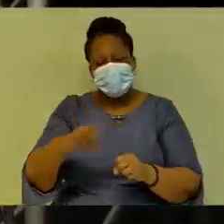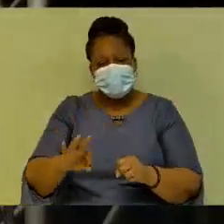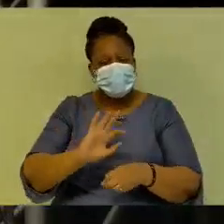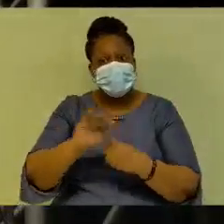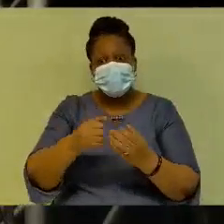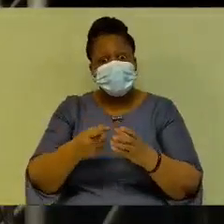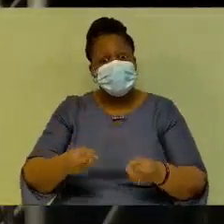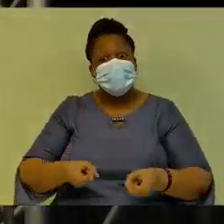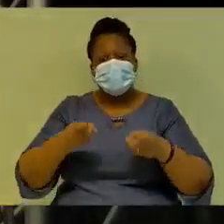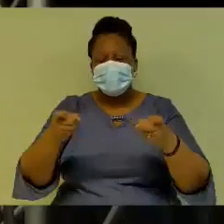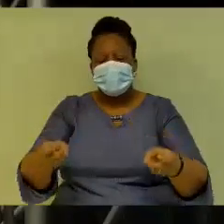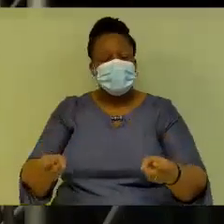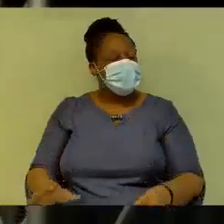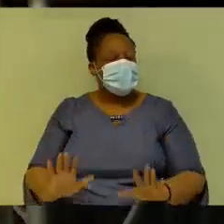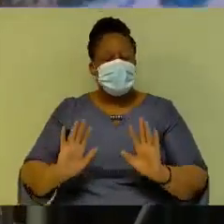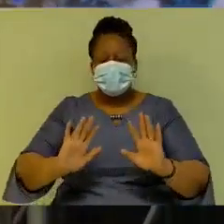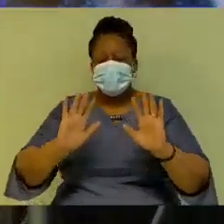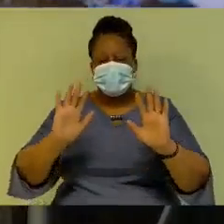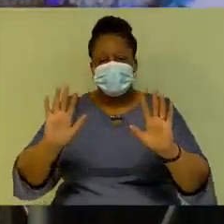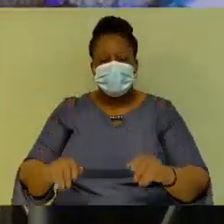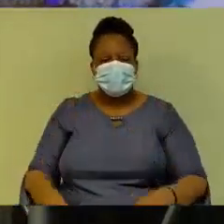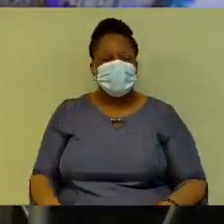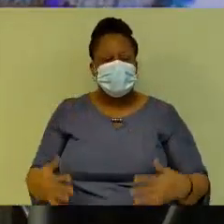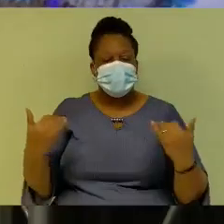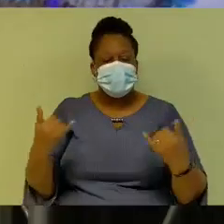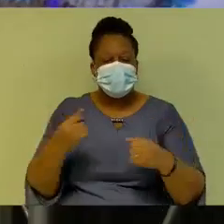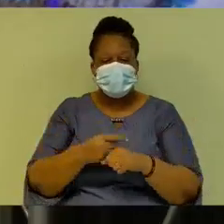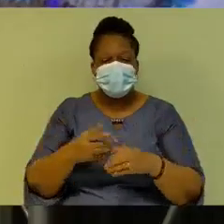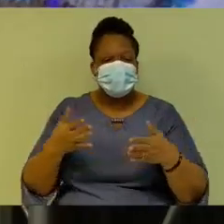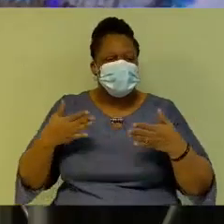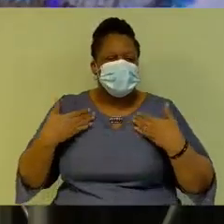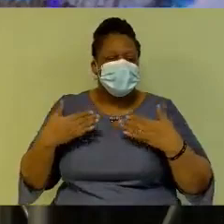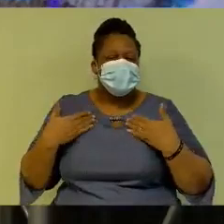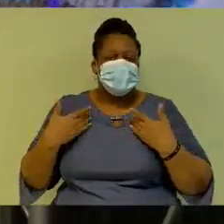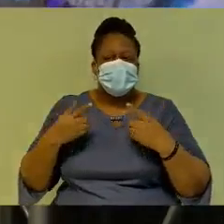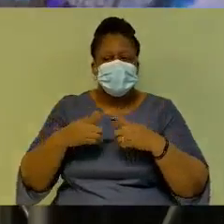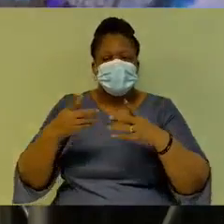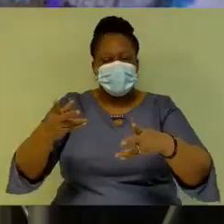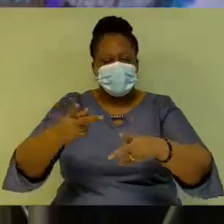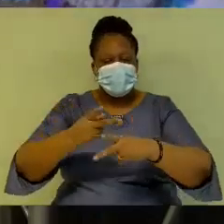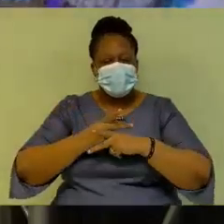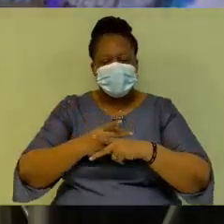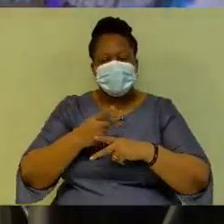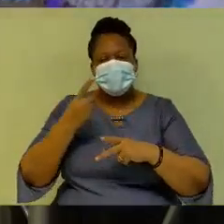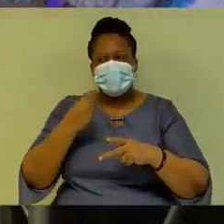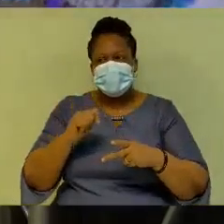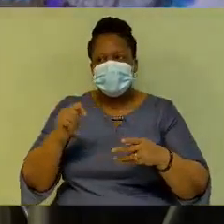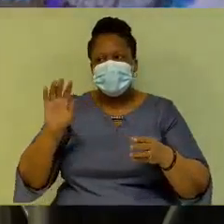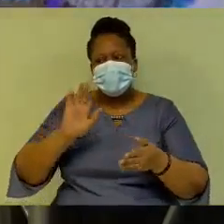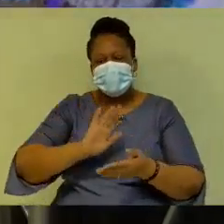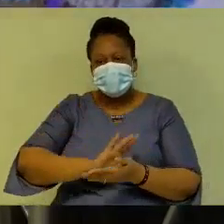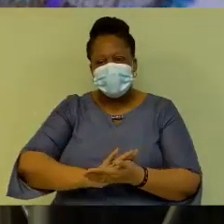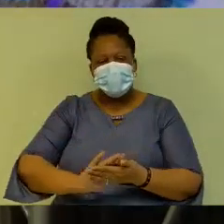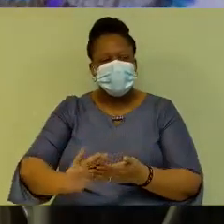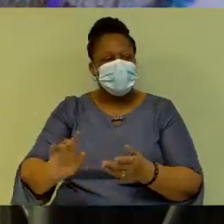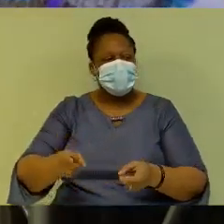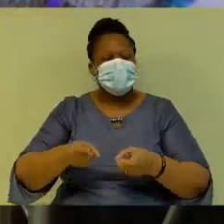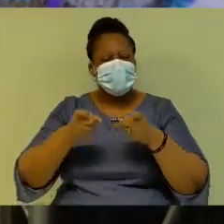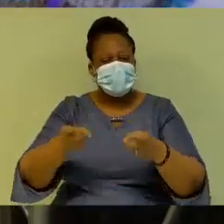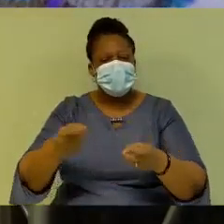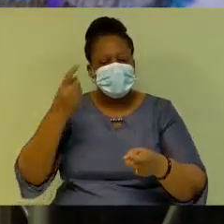this afternoon, we are extremely happy to receive the kind donations from Mr. Santani from Best for